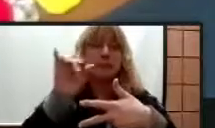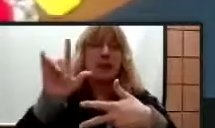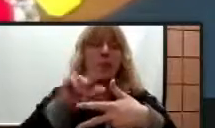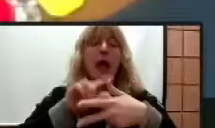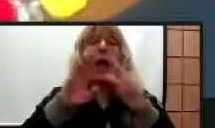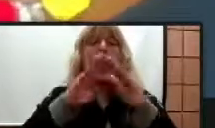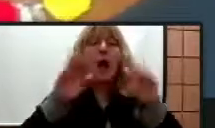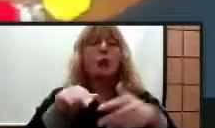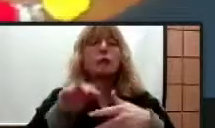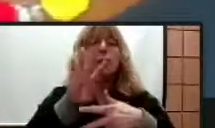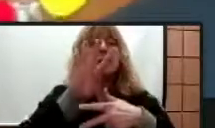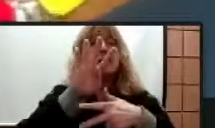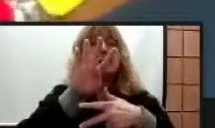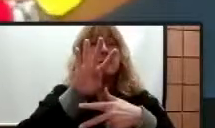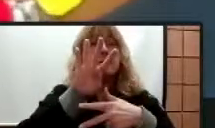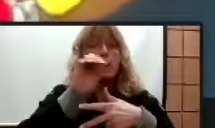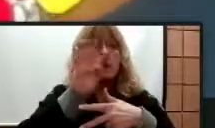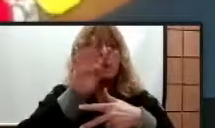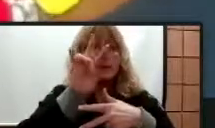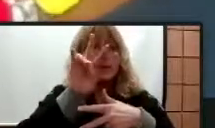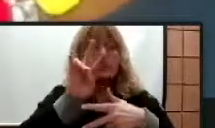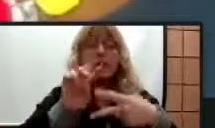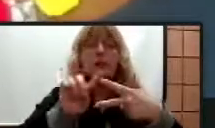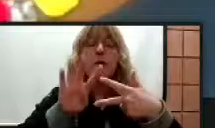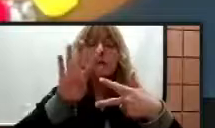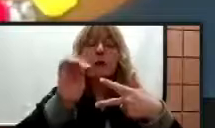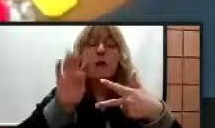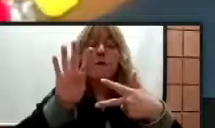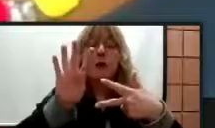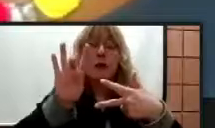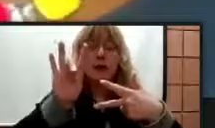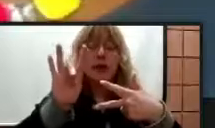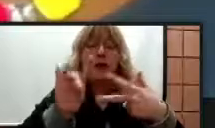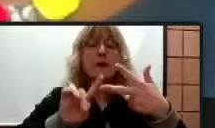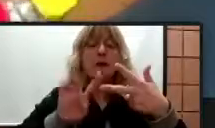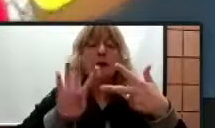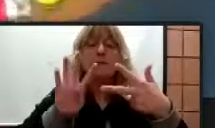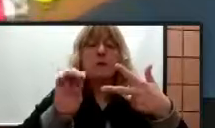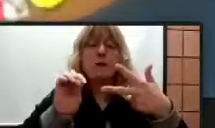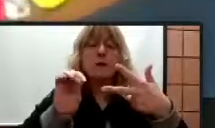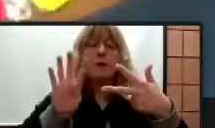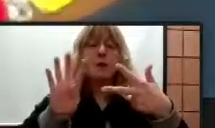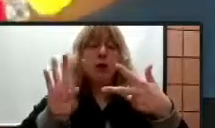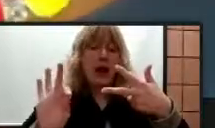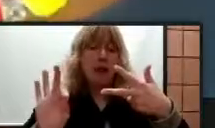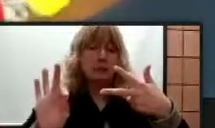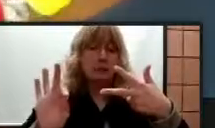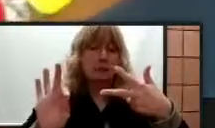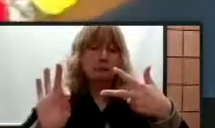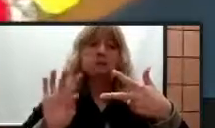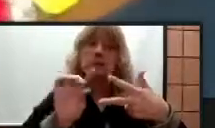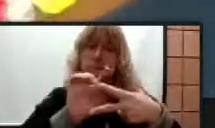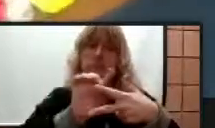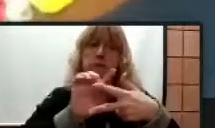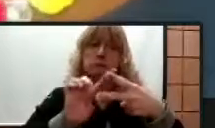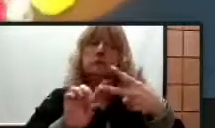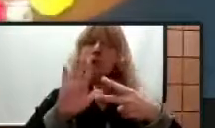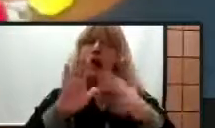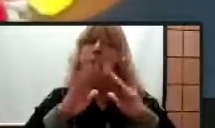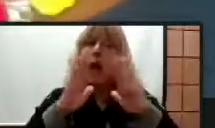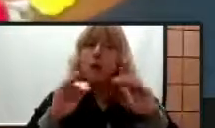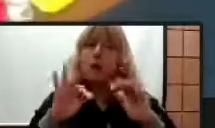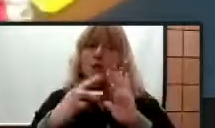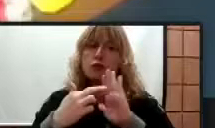Bills 4048 and House Bills 4049. For those of you that really want to